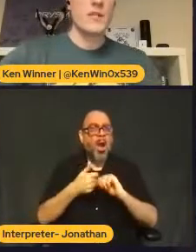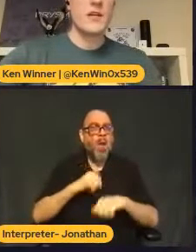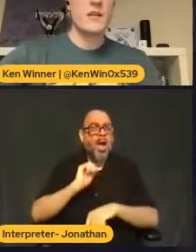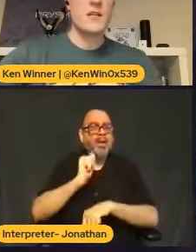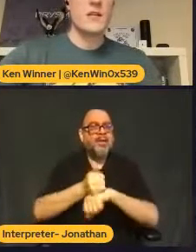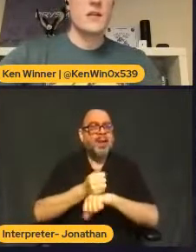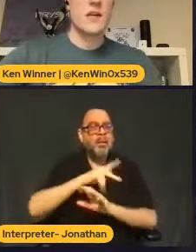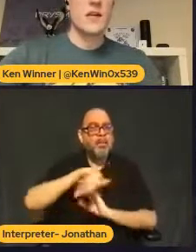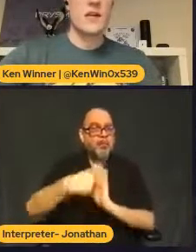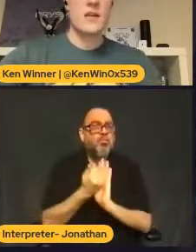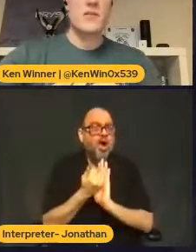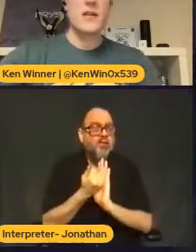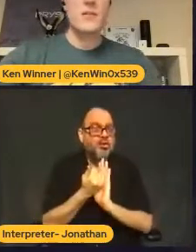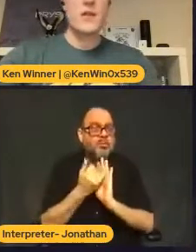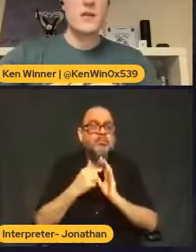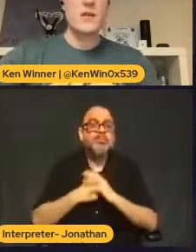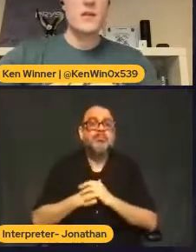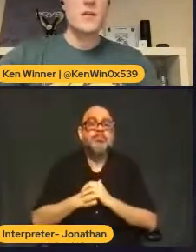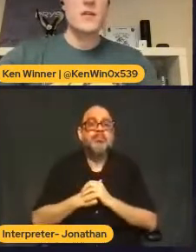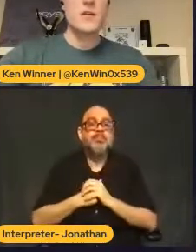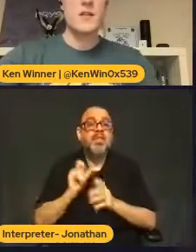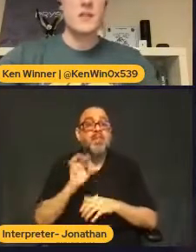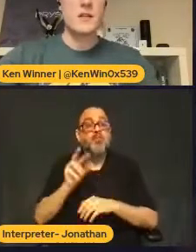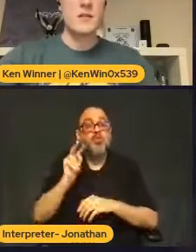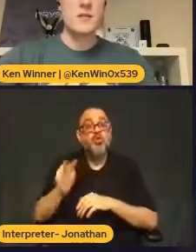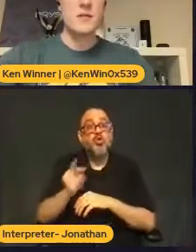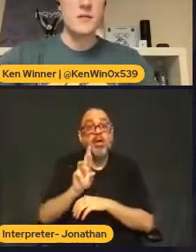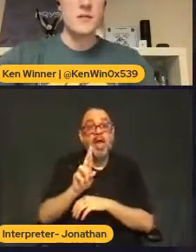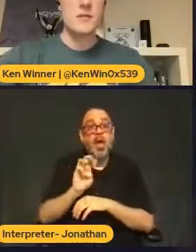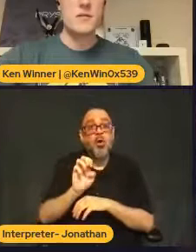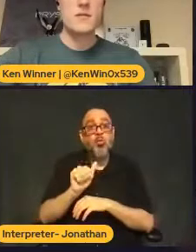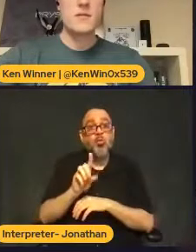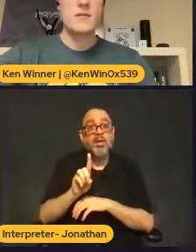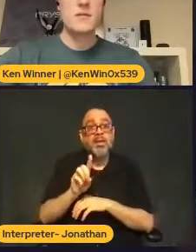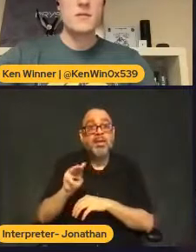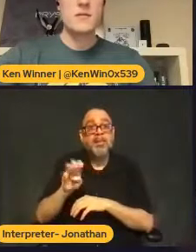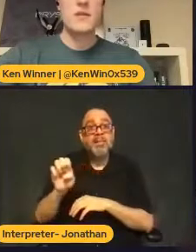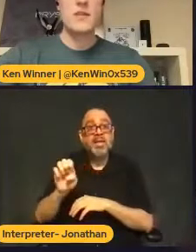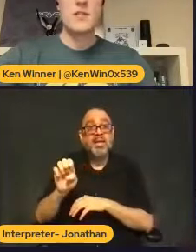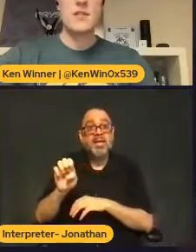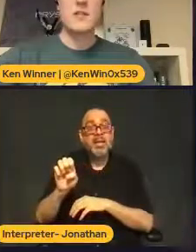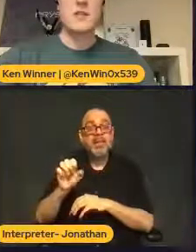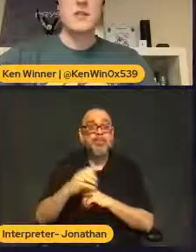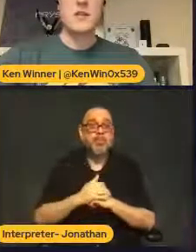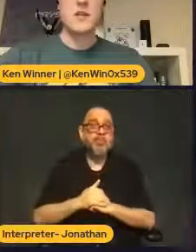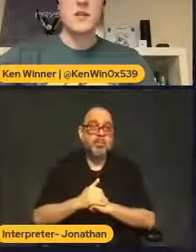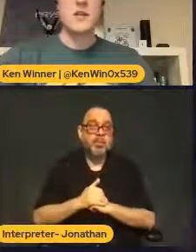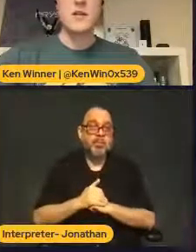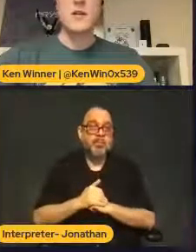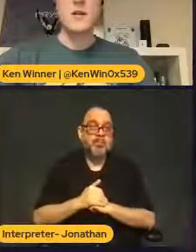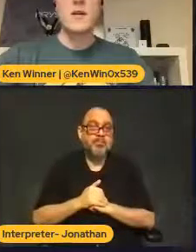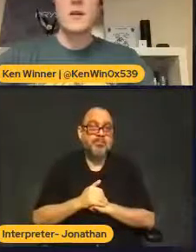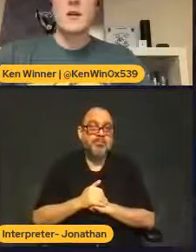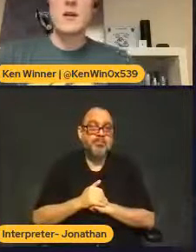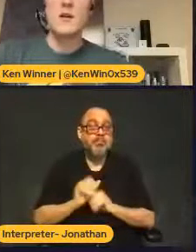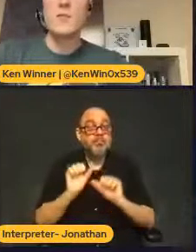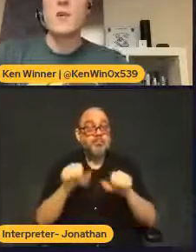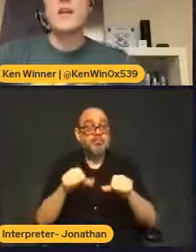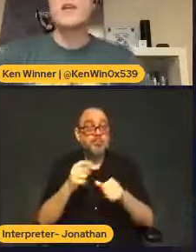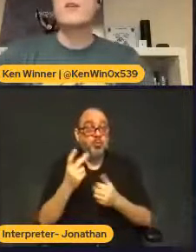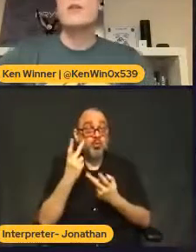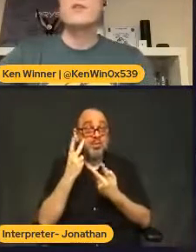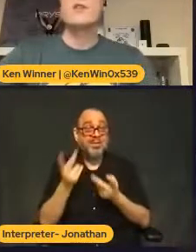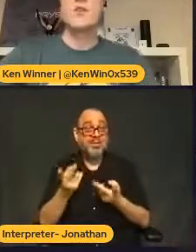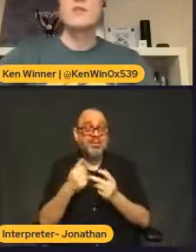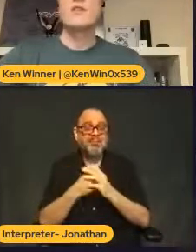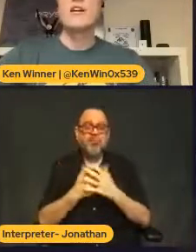If we take a look at the README, not this one, you can see here.